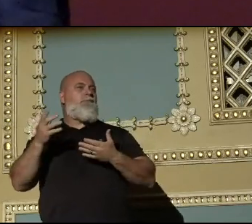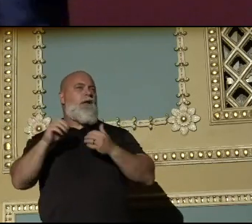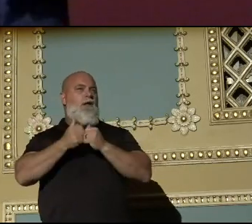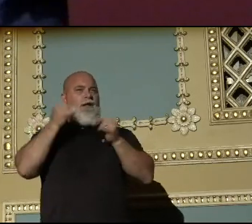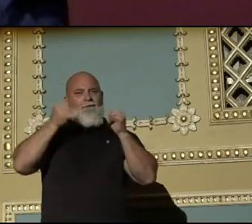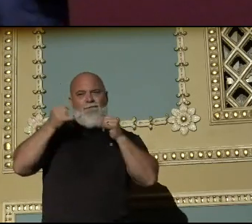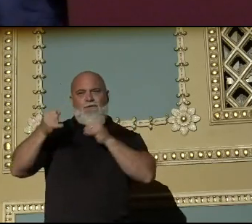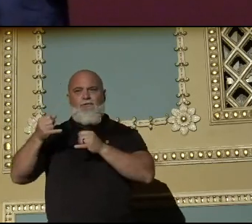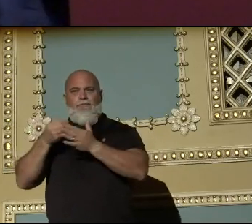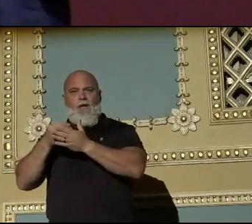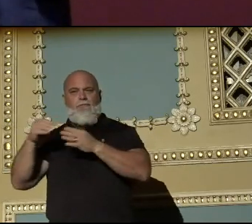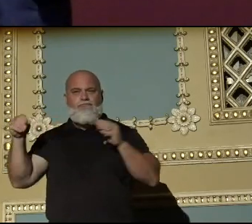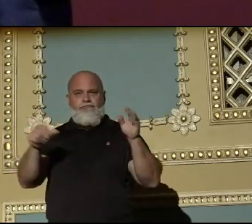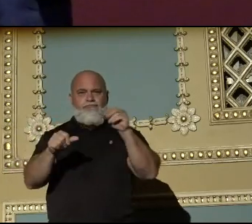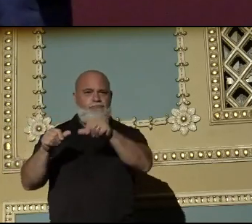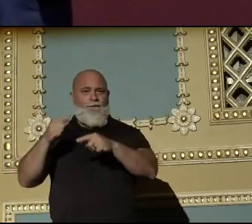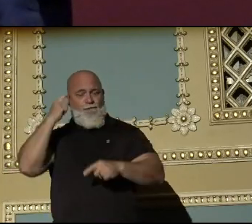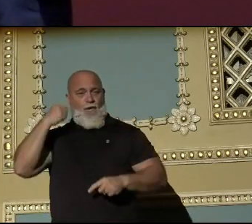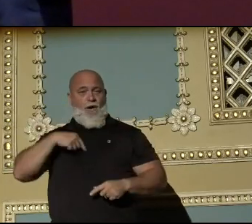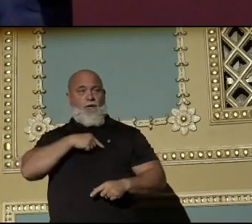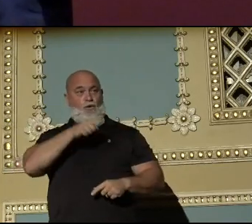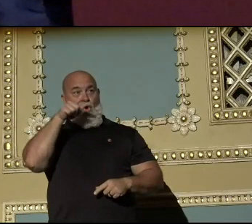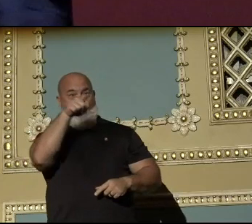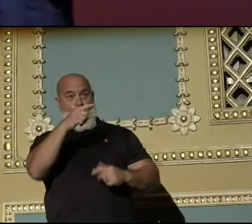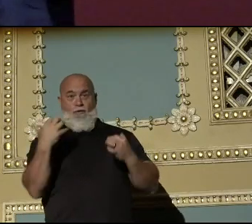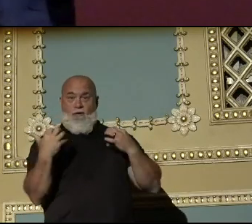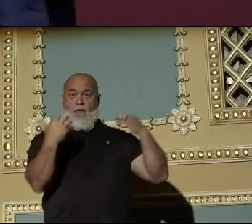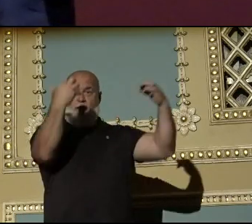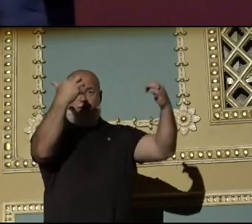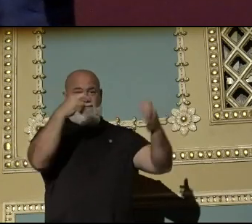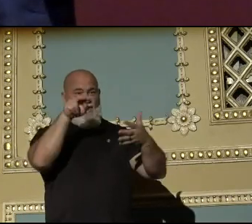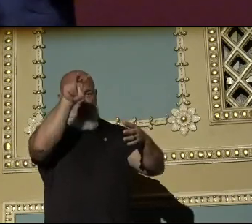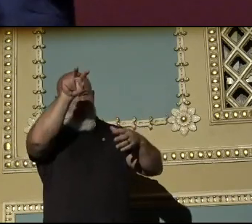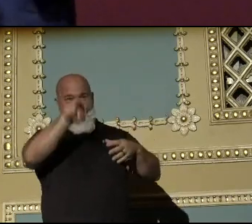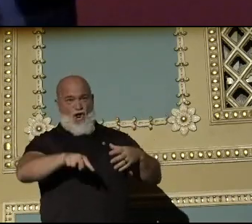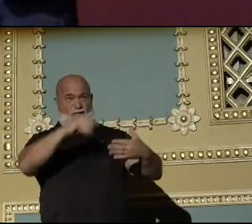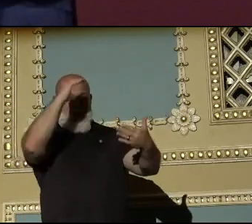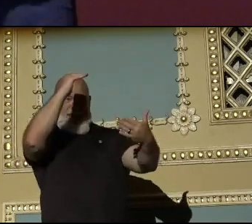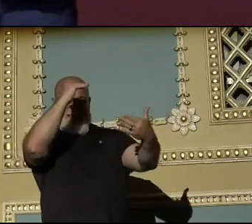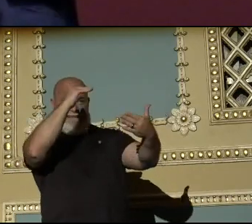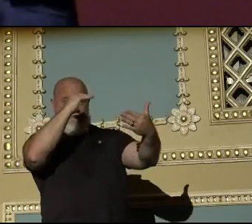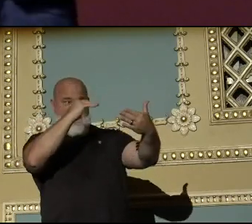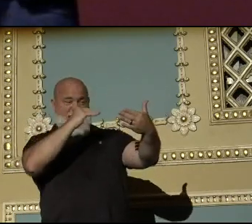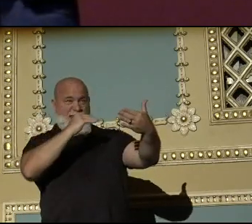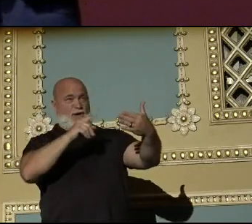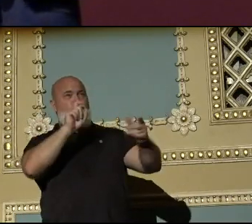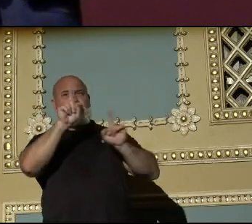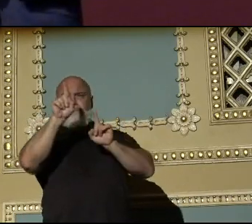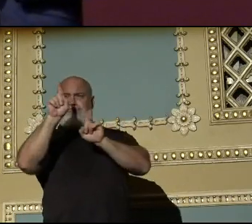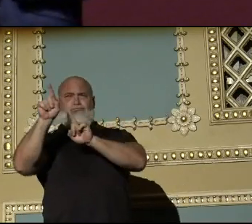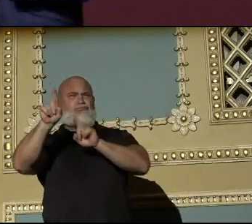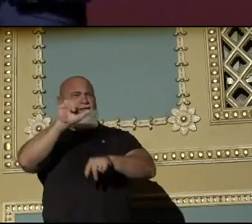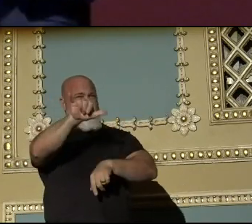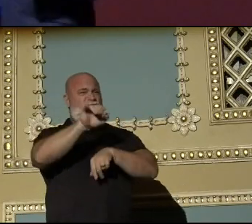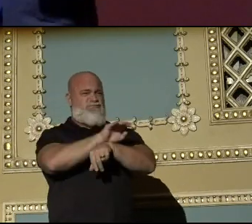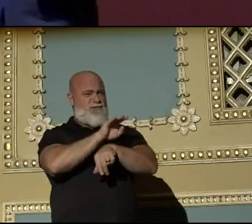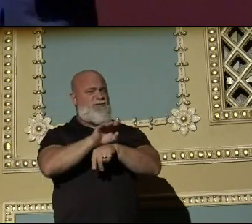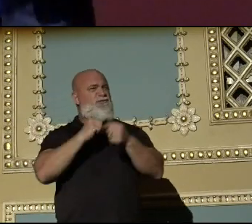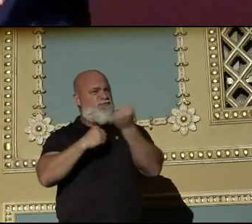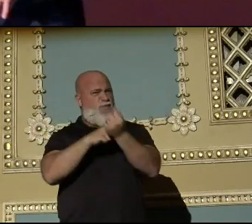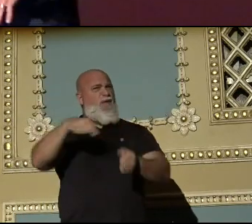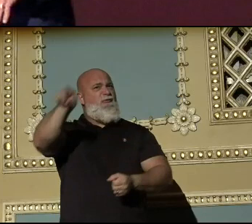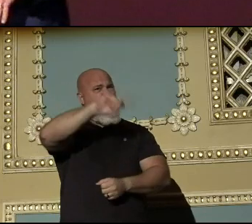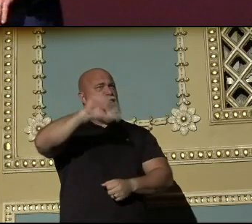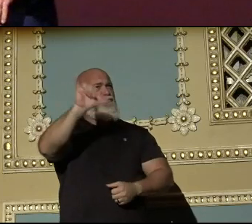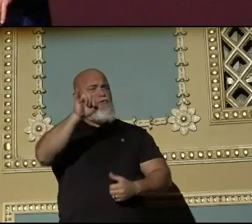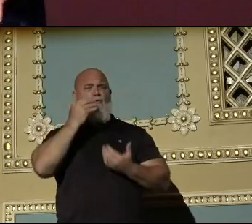these individual donors. And I would ask you as patrons to look at those lists and go out and patronize those businesses. Really